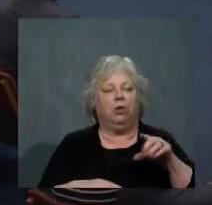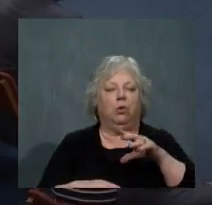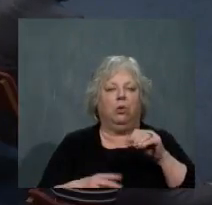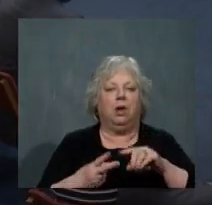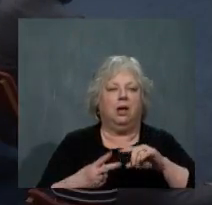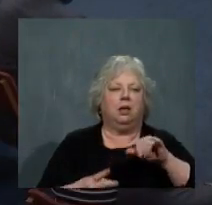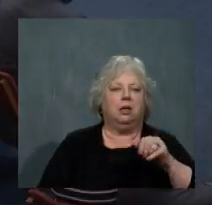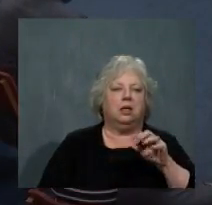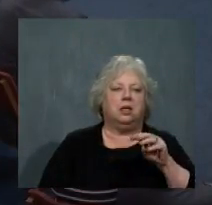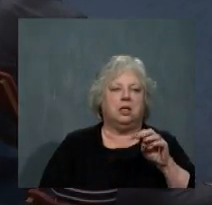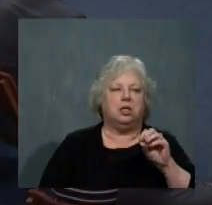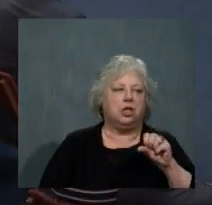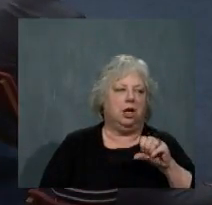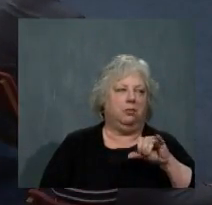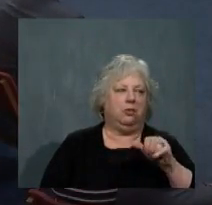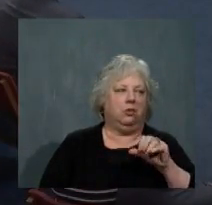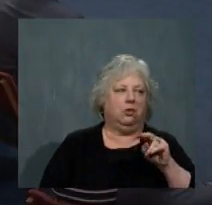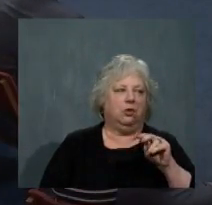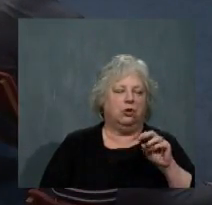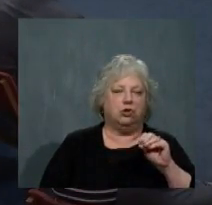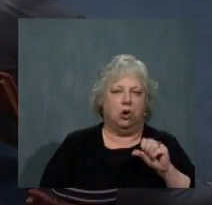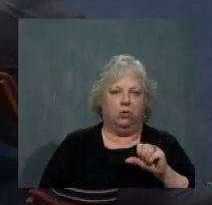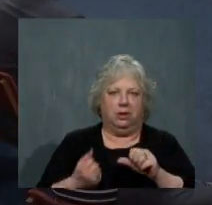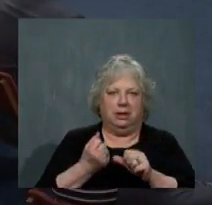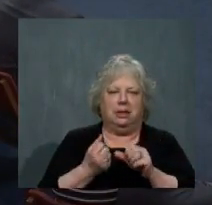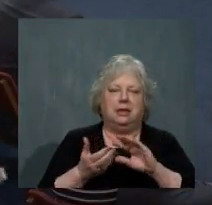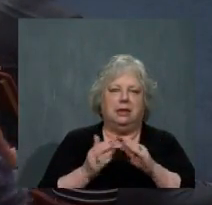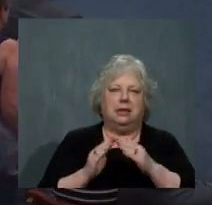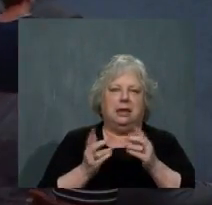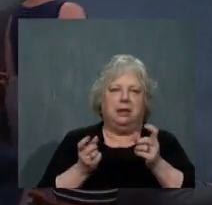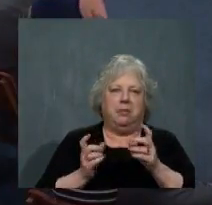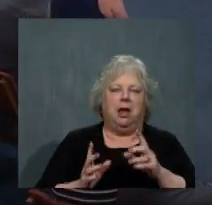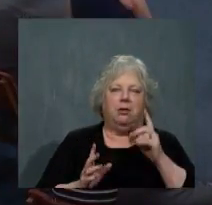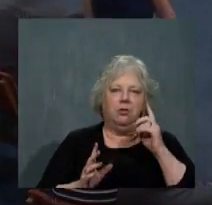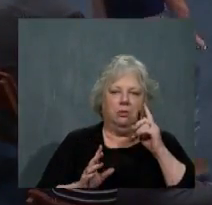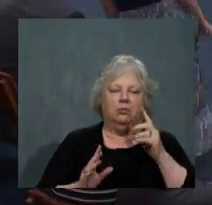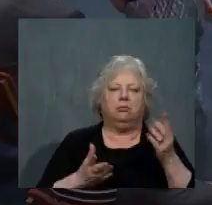our Assistant City Manager, for the recognition, please.